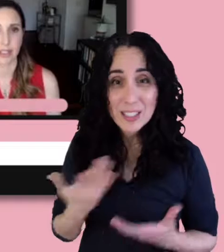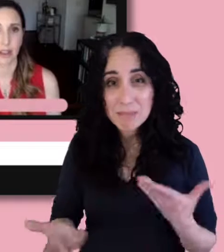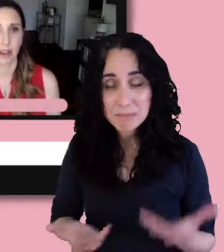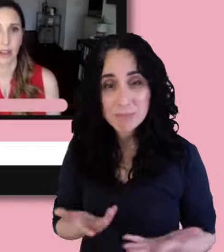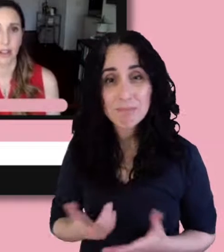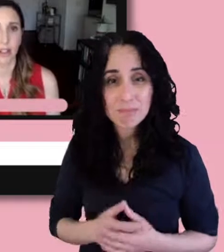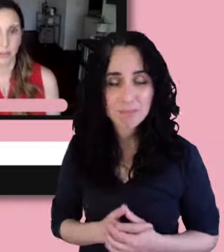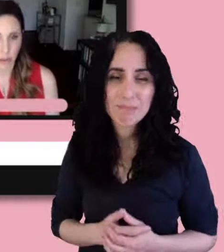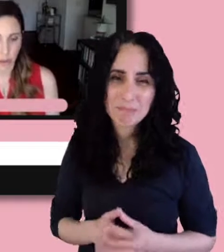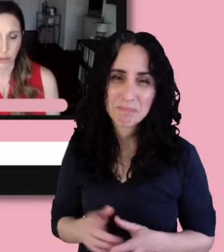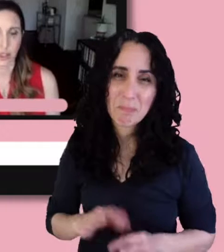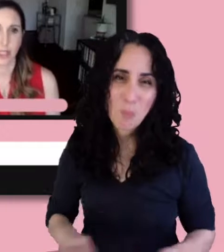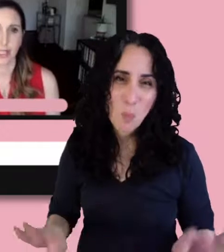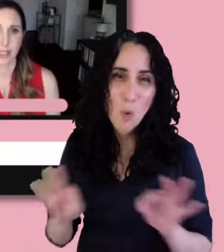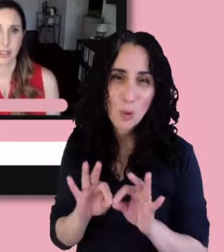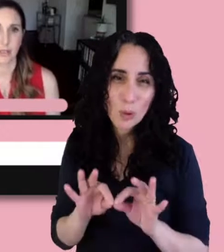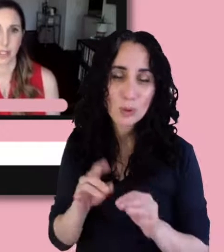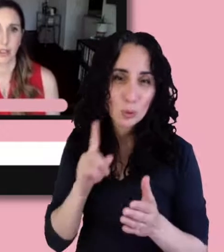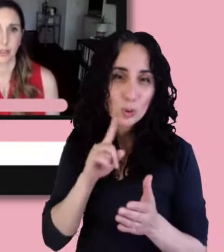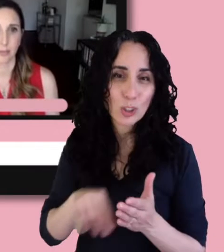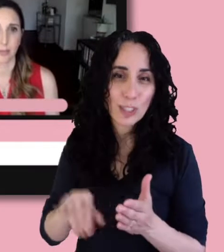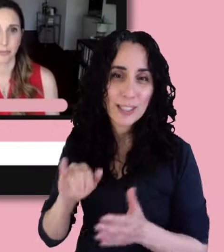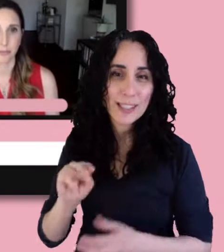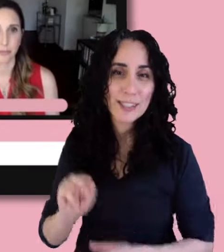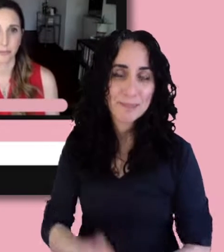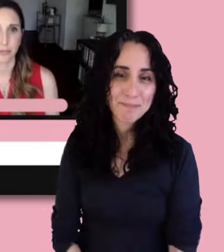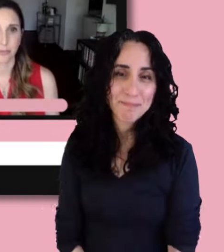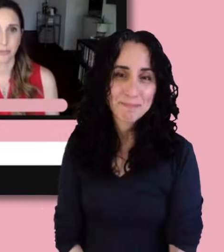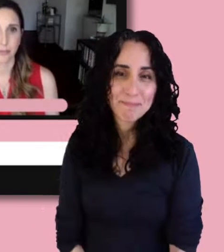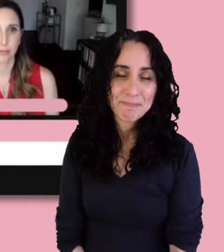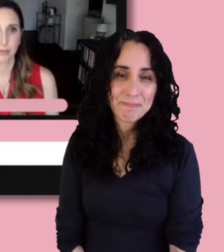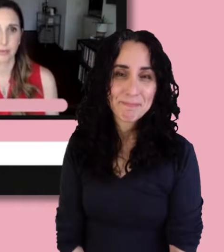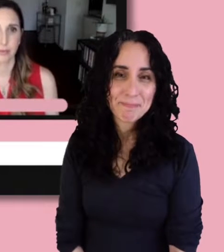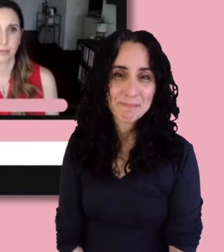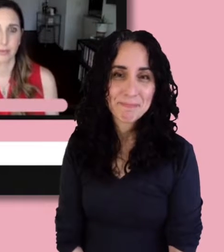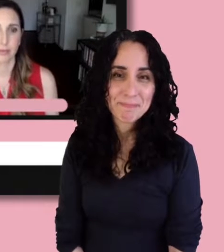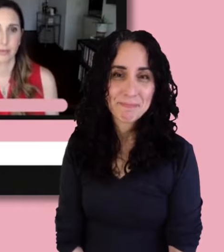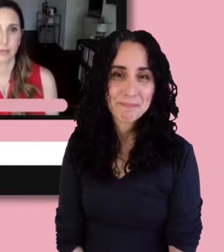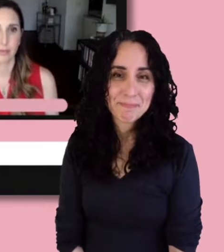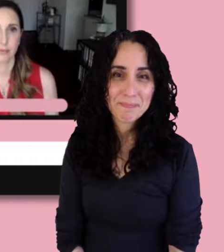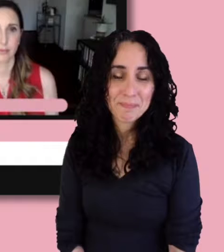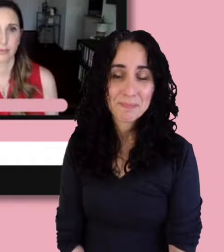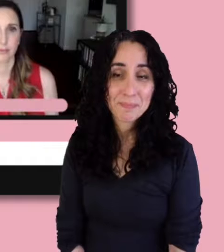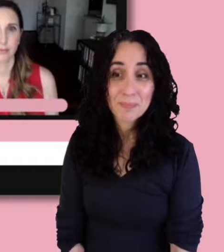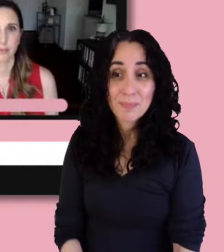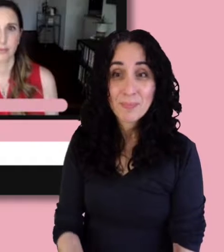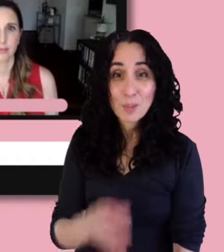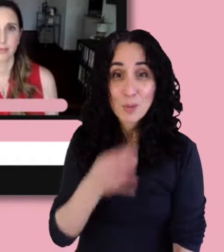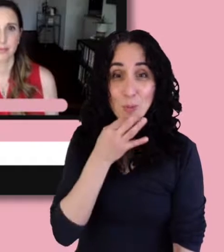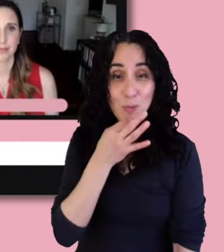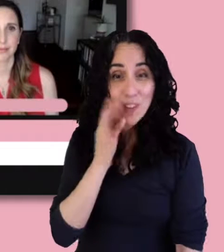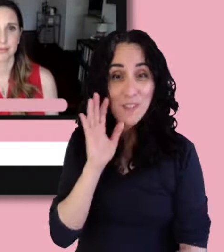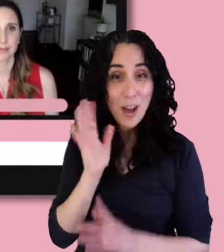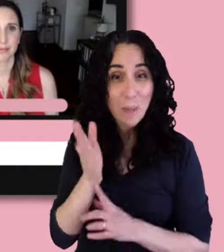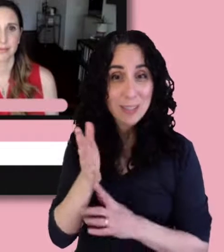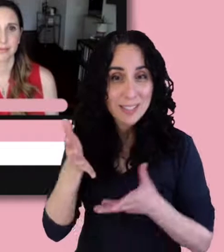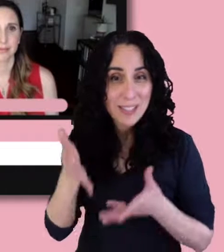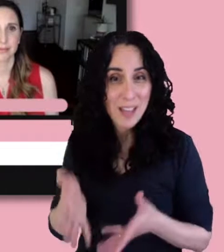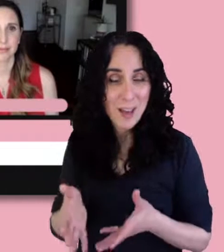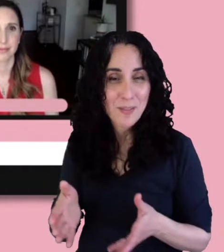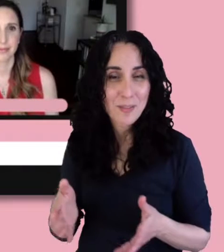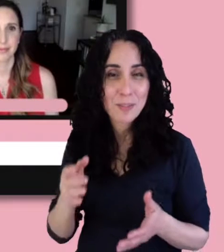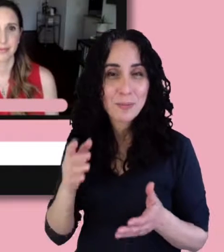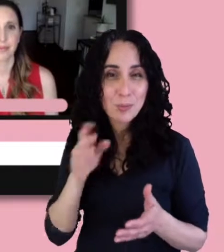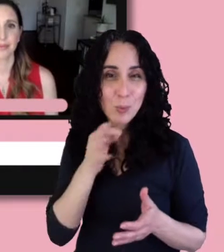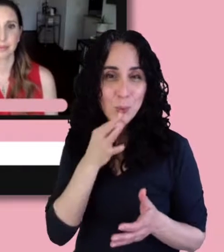feelings at all, for sure, checking in is vital. I love that. So we are actually almost 5 minutes out and about